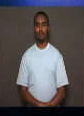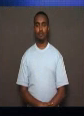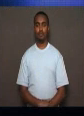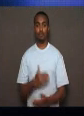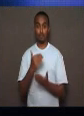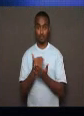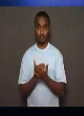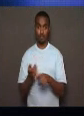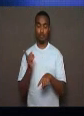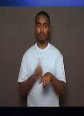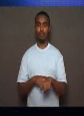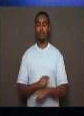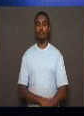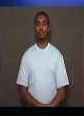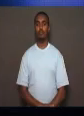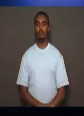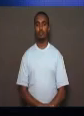Let's get back to our lesson.